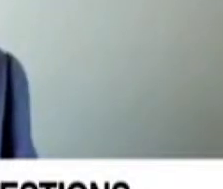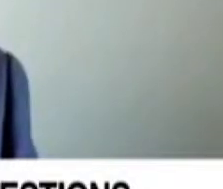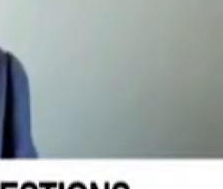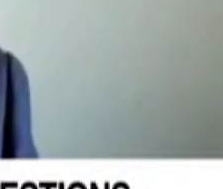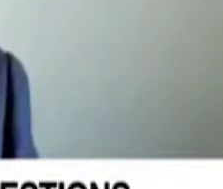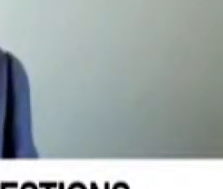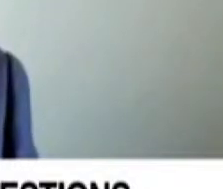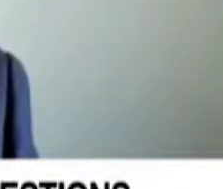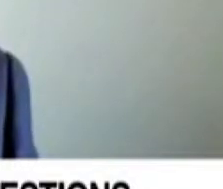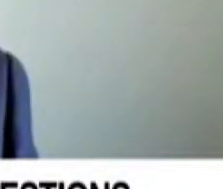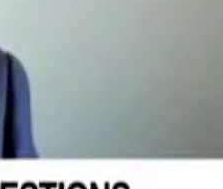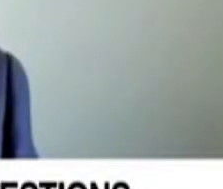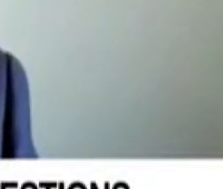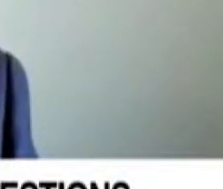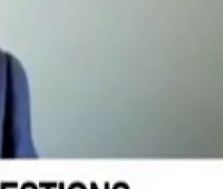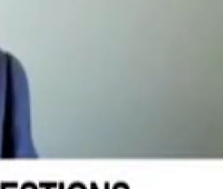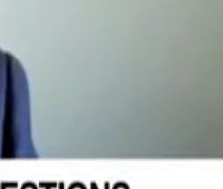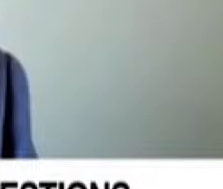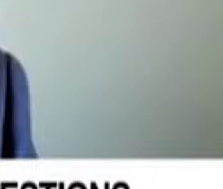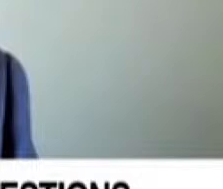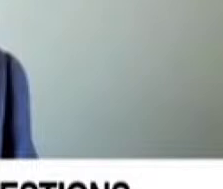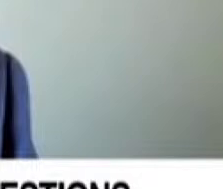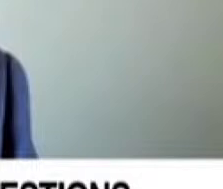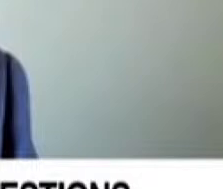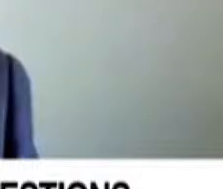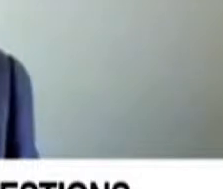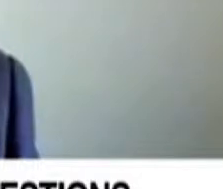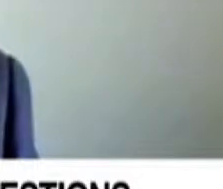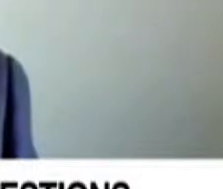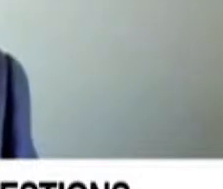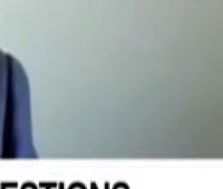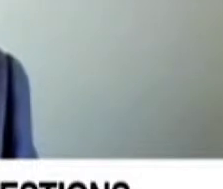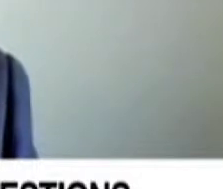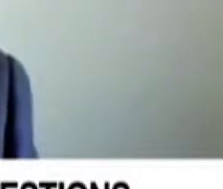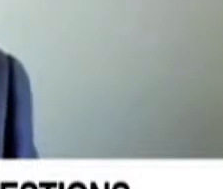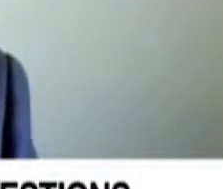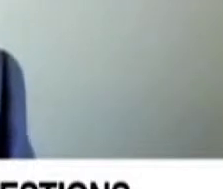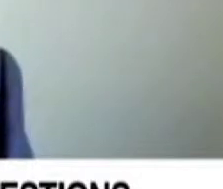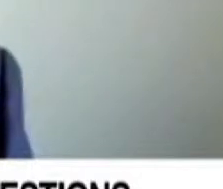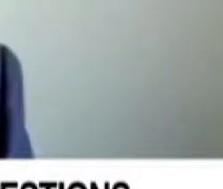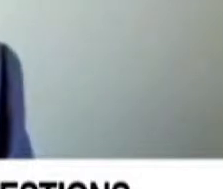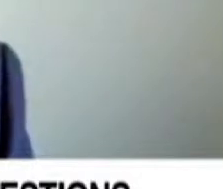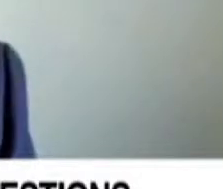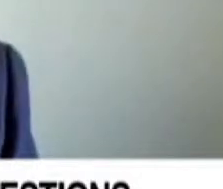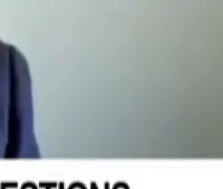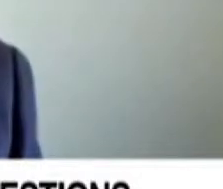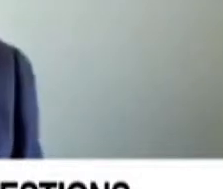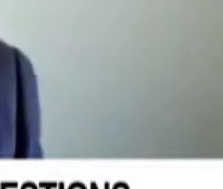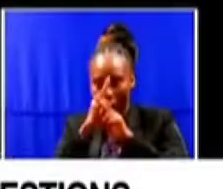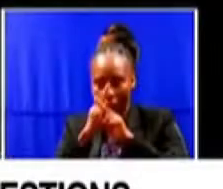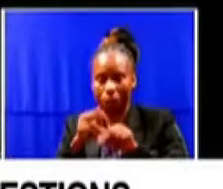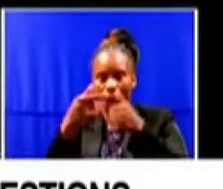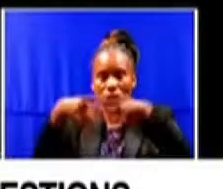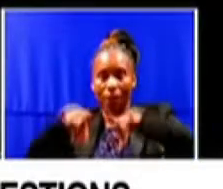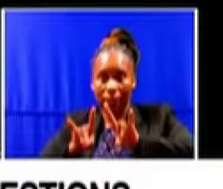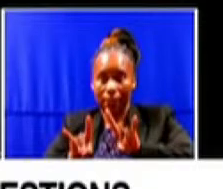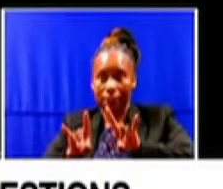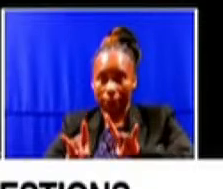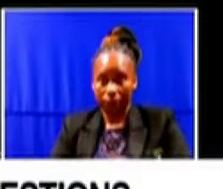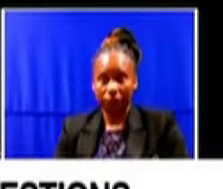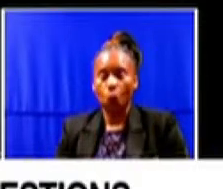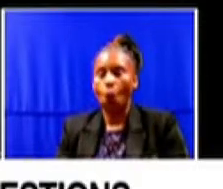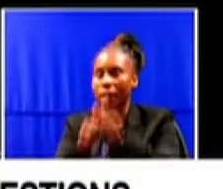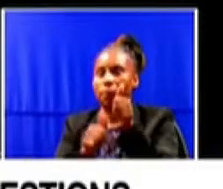best brains that are involved in all this. Thank you, Honorable Chairperson. Thank you very much, Deputy